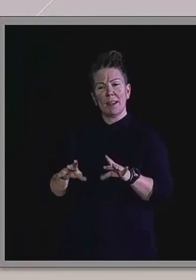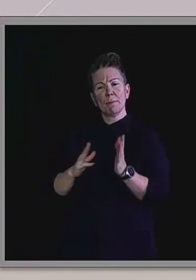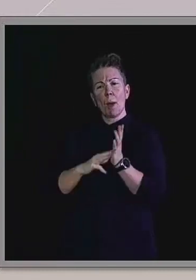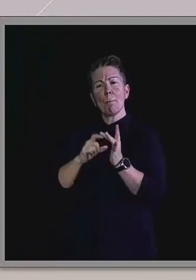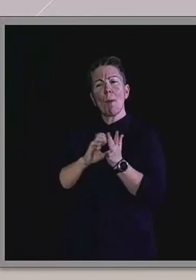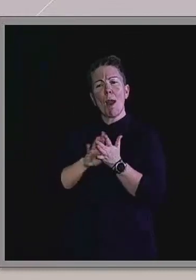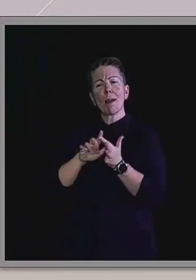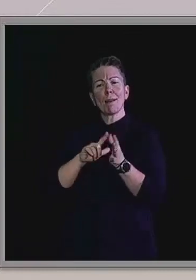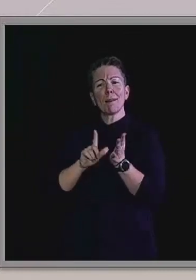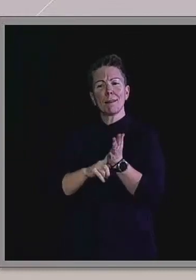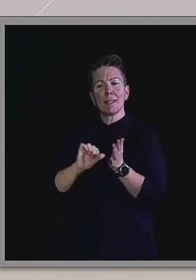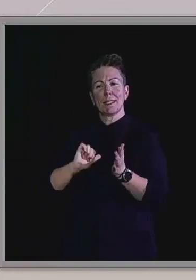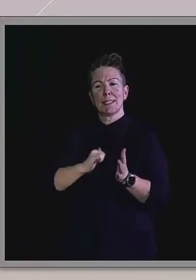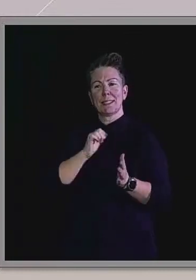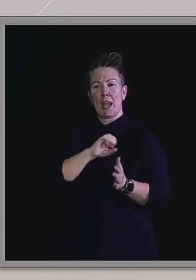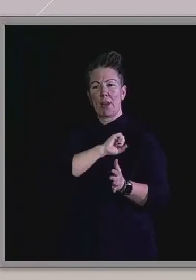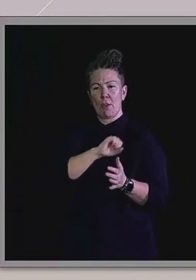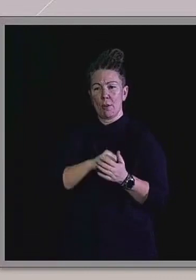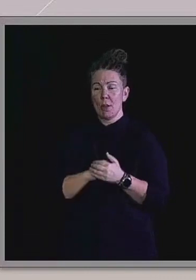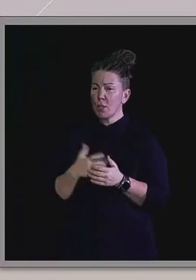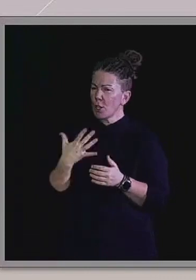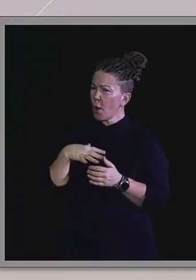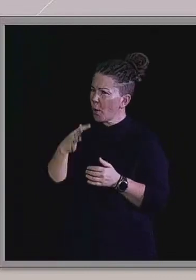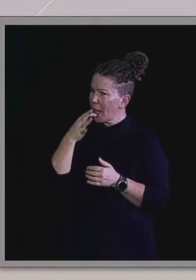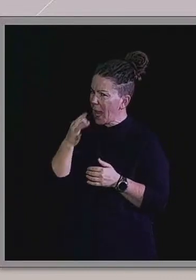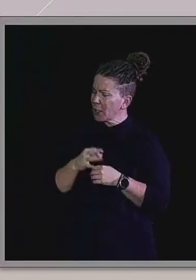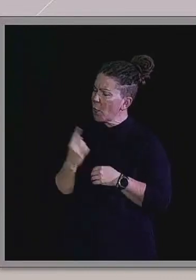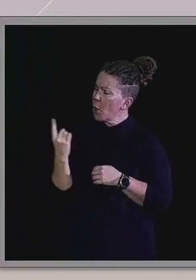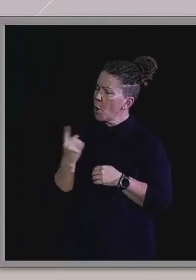Michael a question about his people, about who